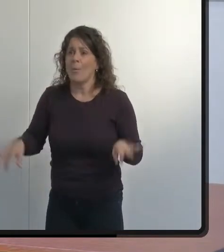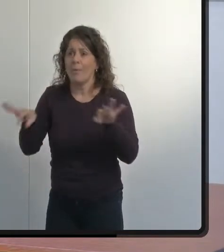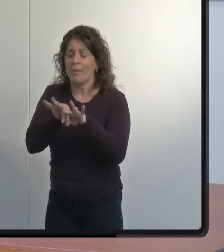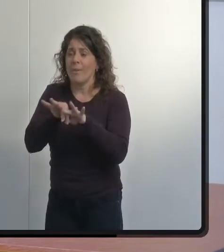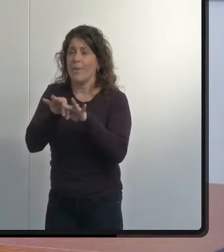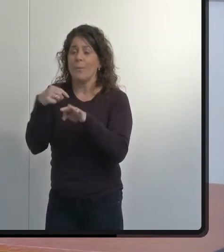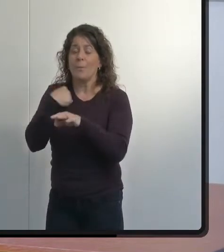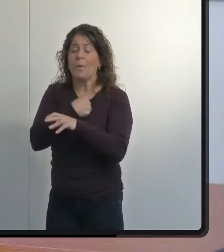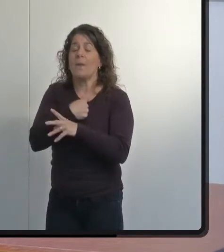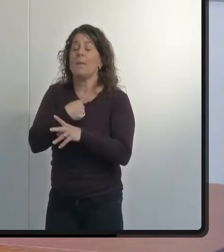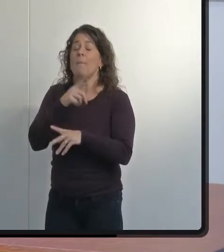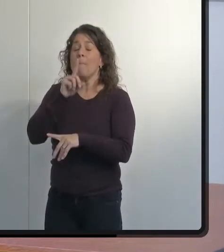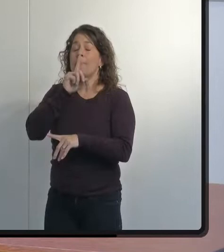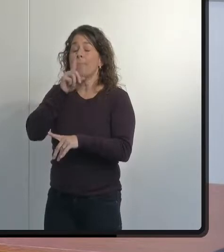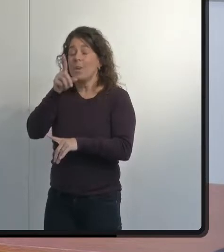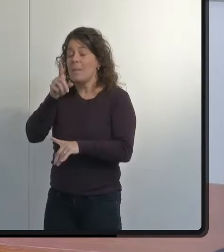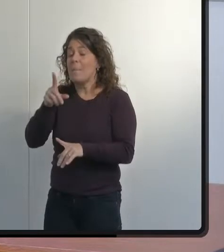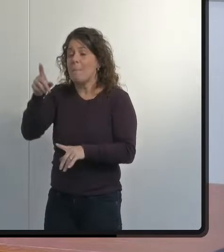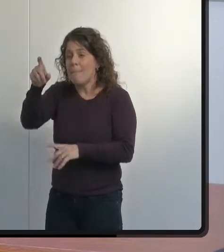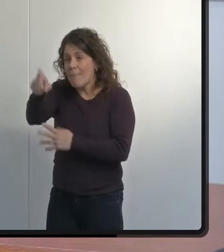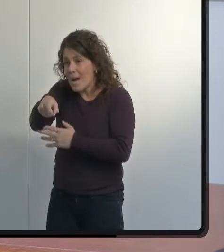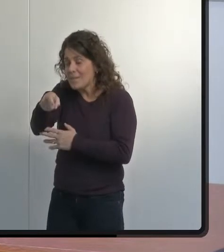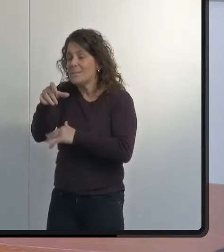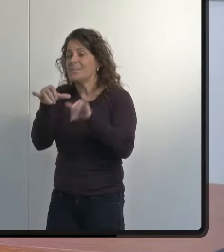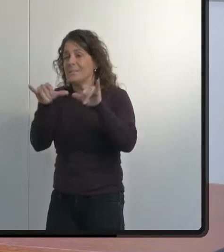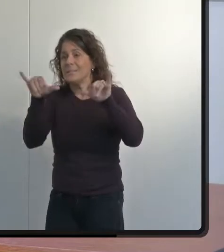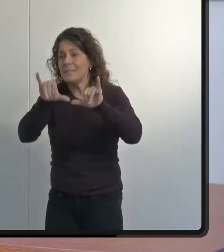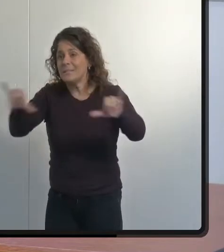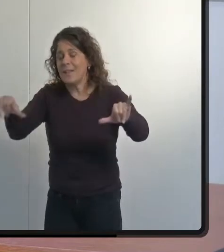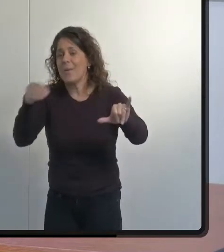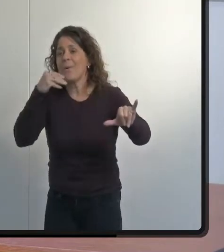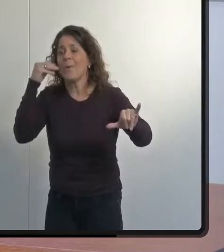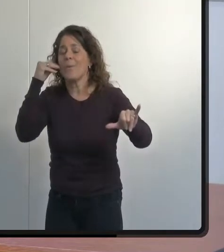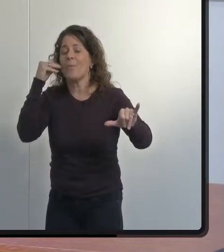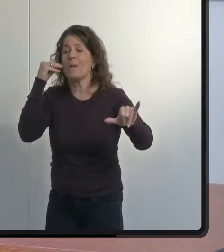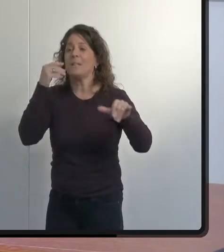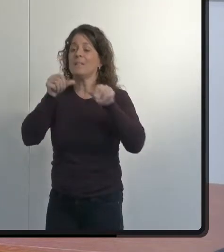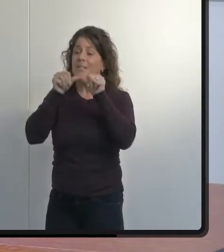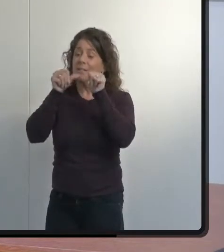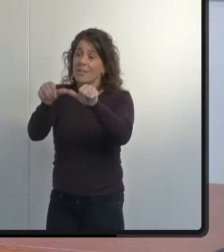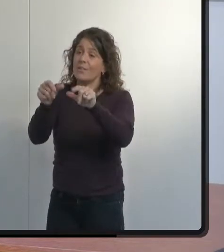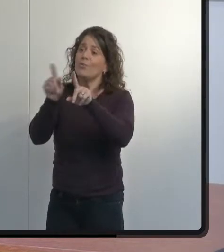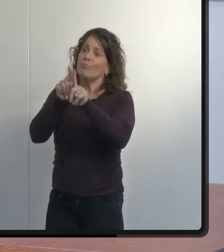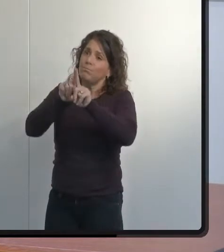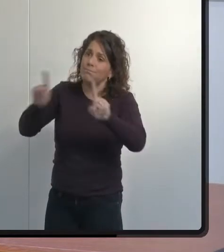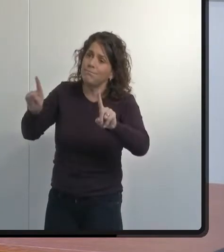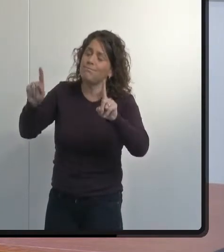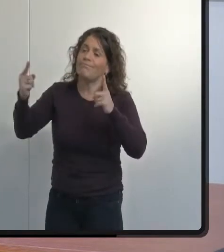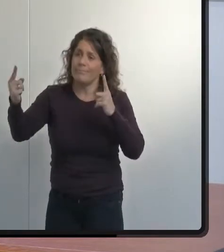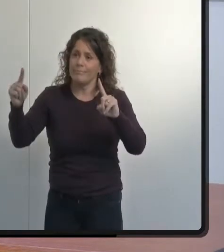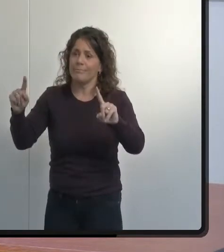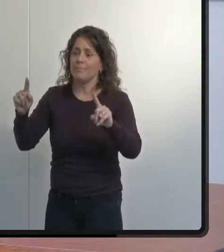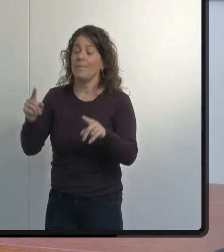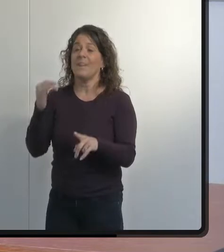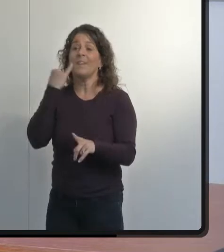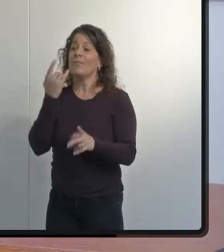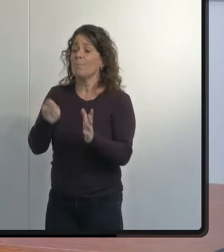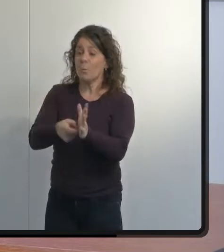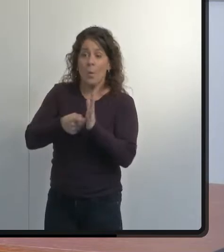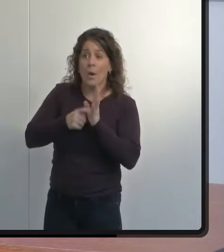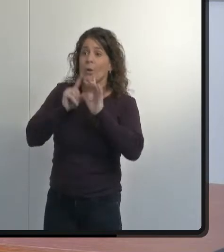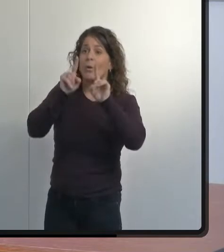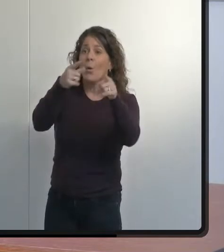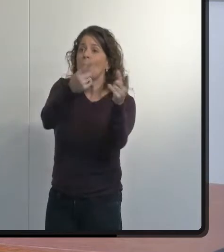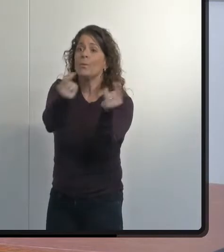course. We must stay at home, practice social distancing. If needing to go out,